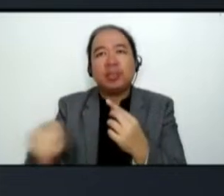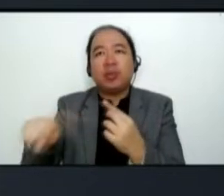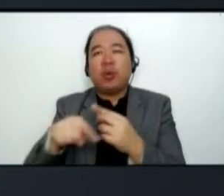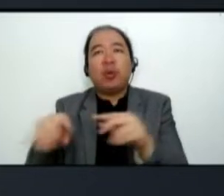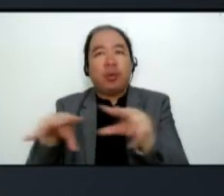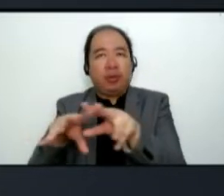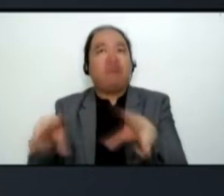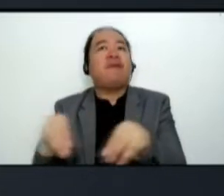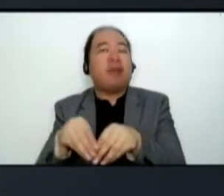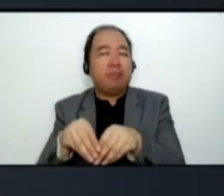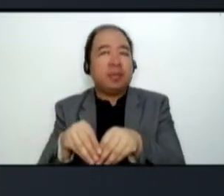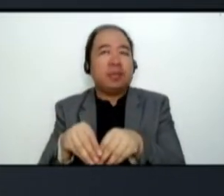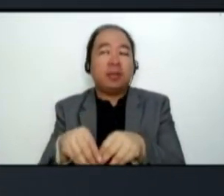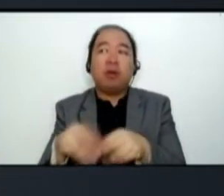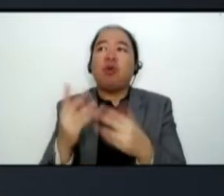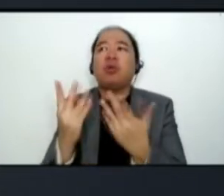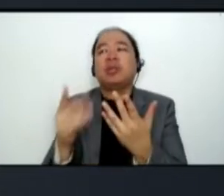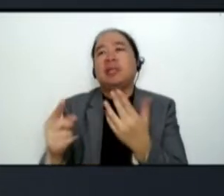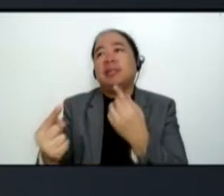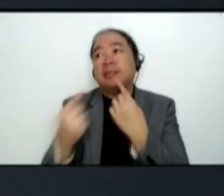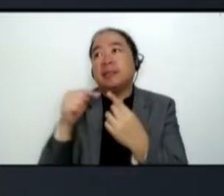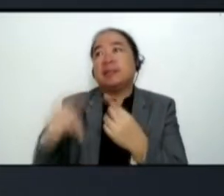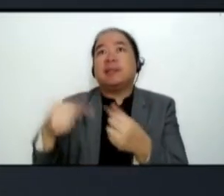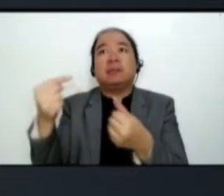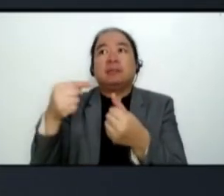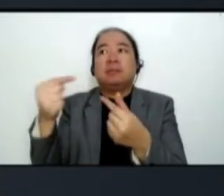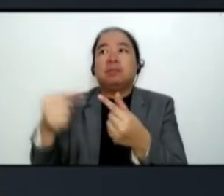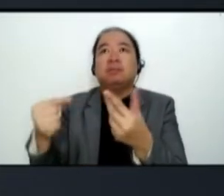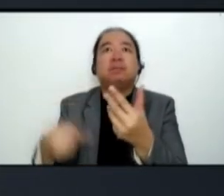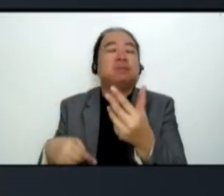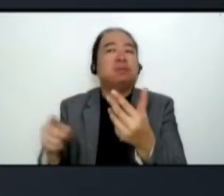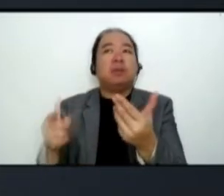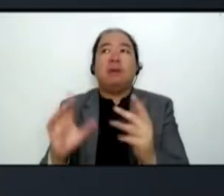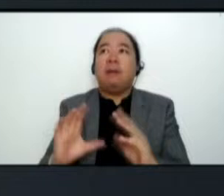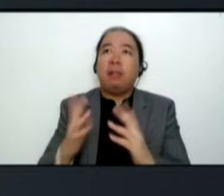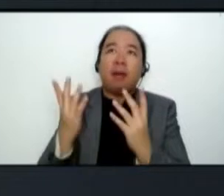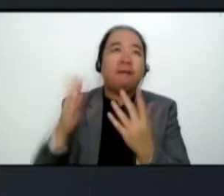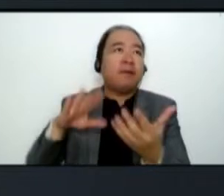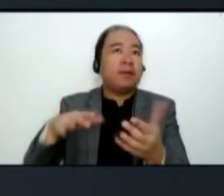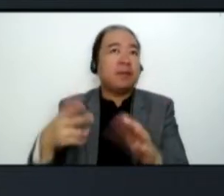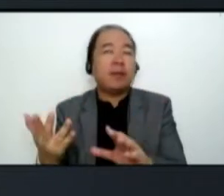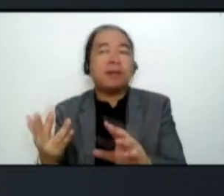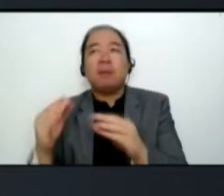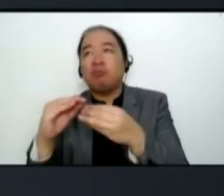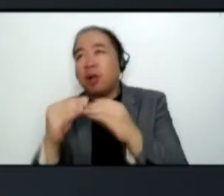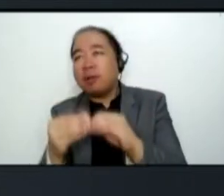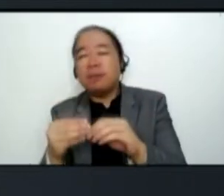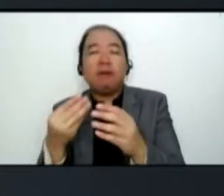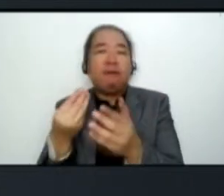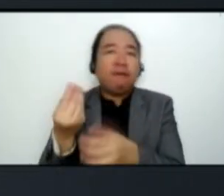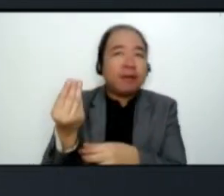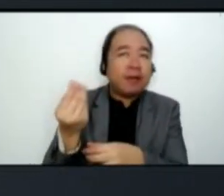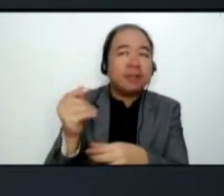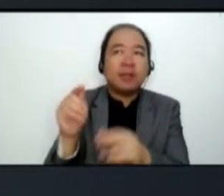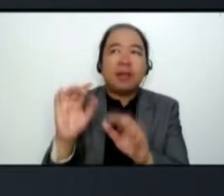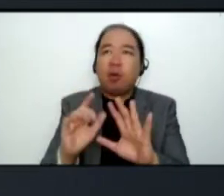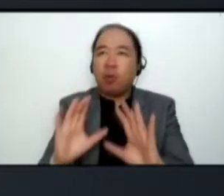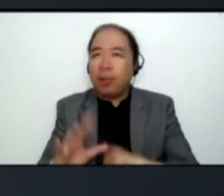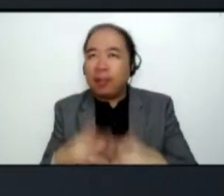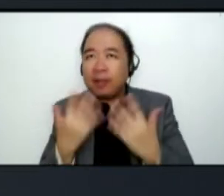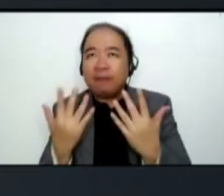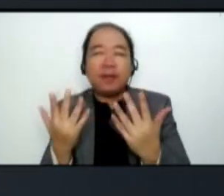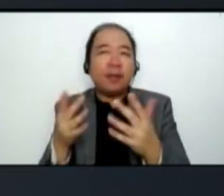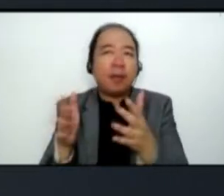settings. We think, oh, discuss this, oh, the life and death issues, the financial issues, the living arrangement issue, the